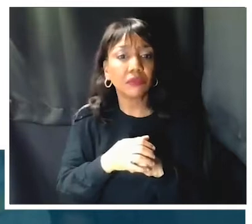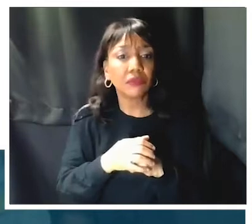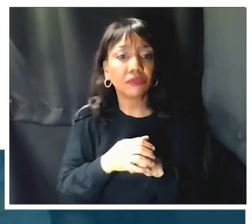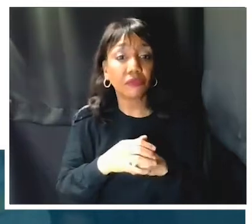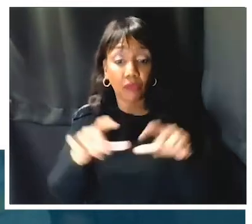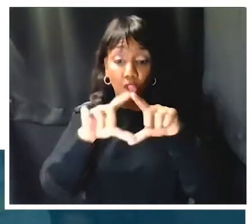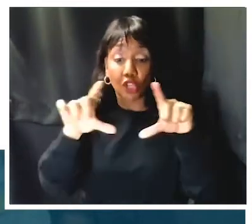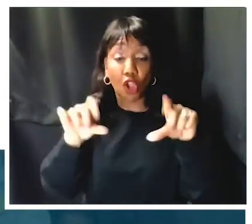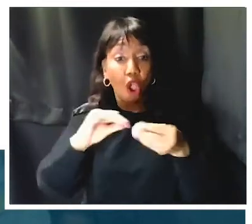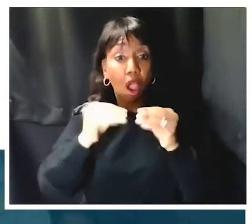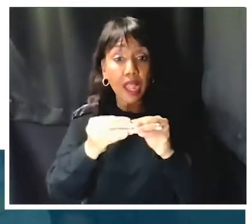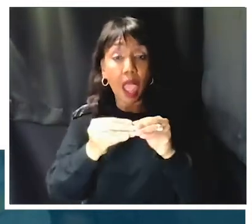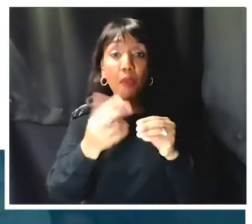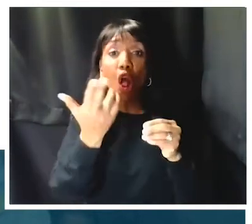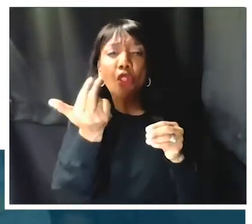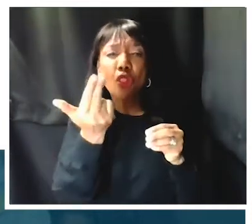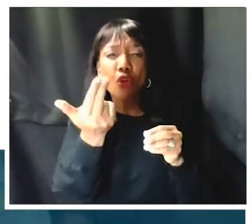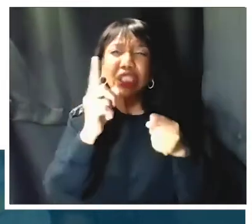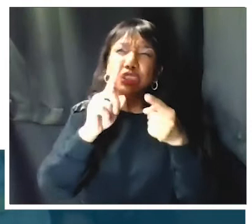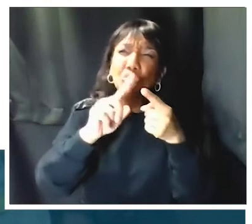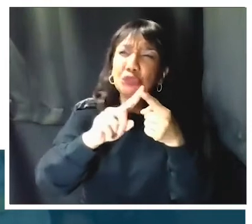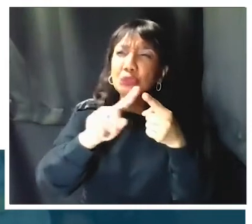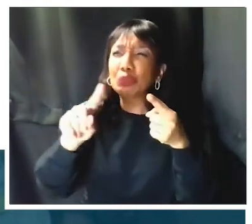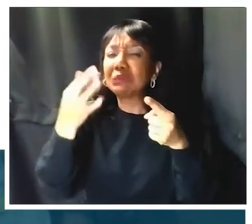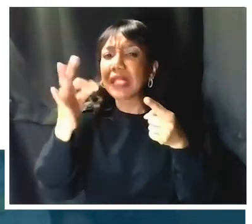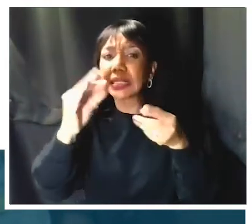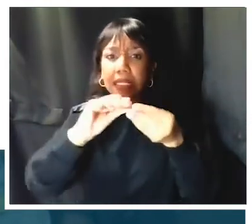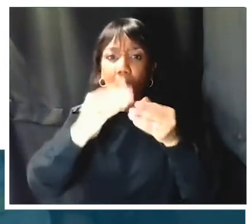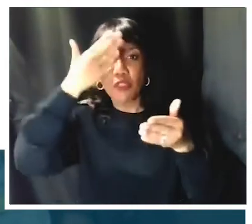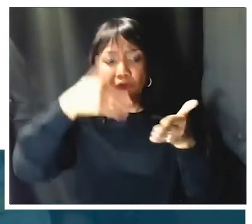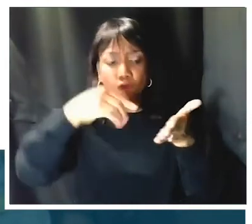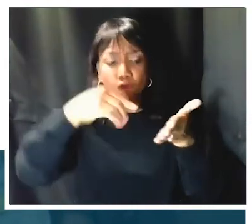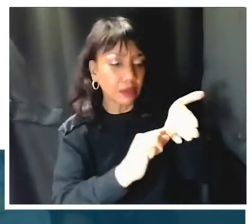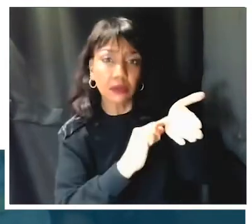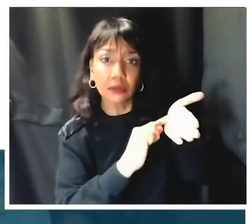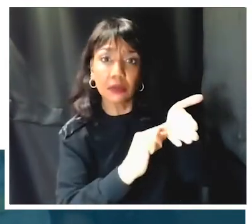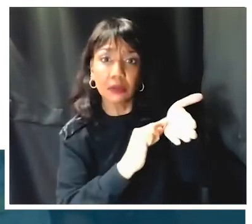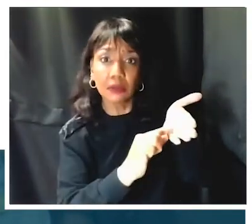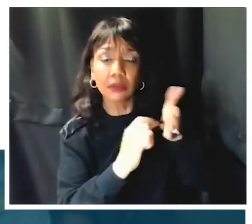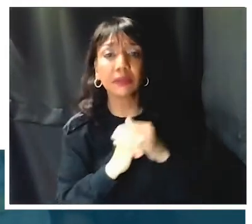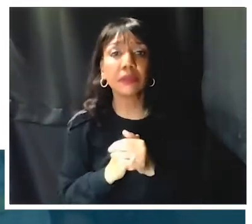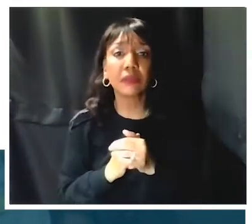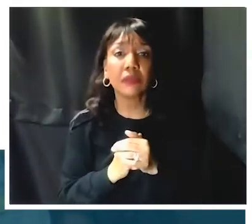The card number is the 13 to 19-digit number on the front or back of the card.